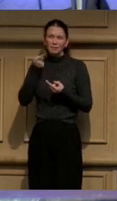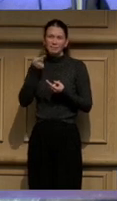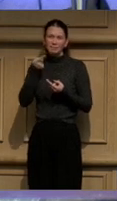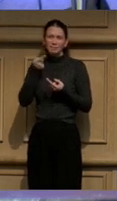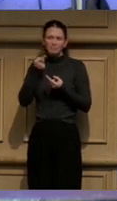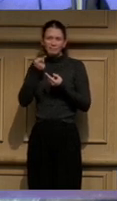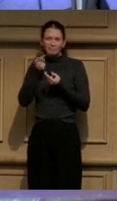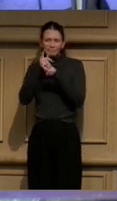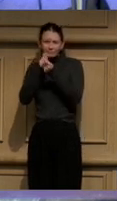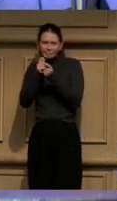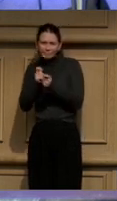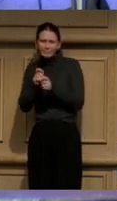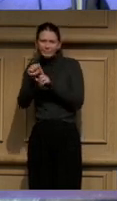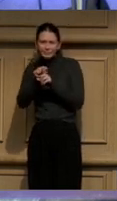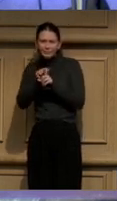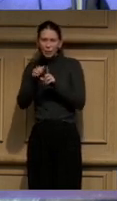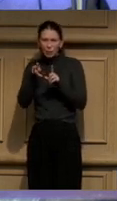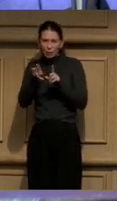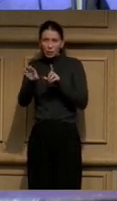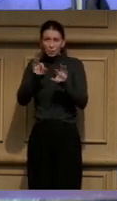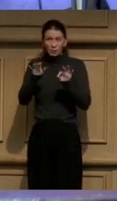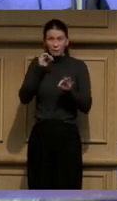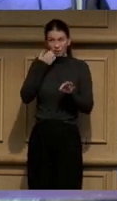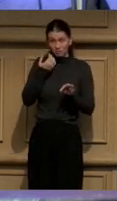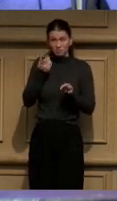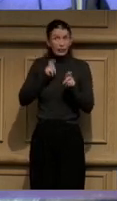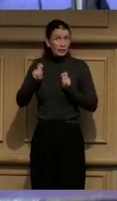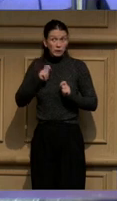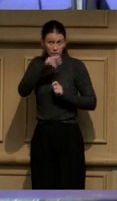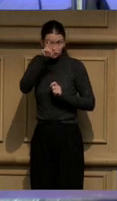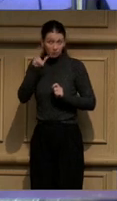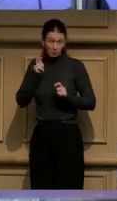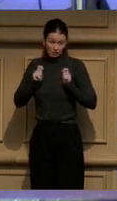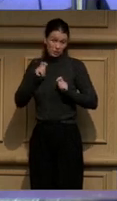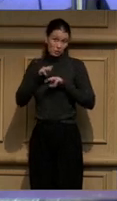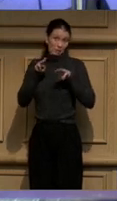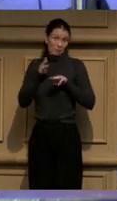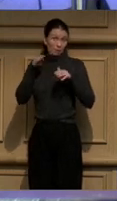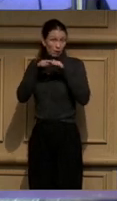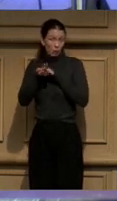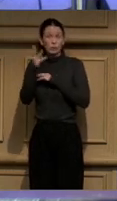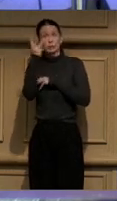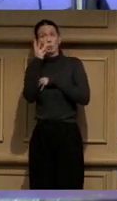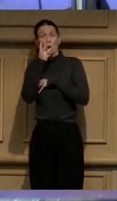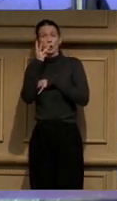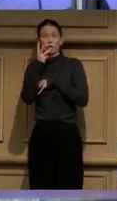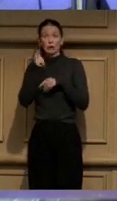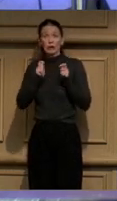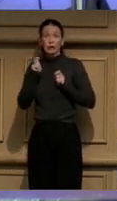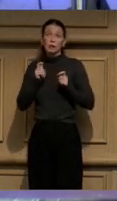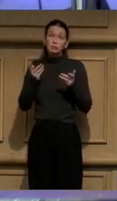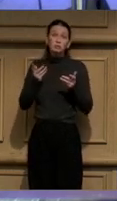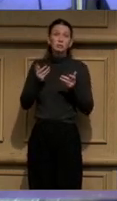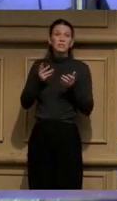theatre now, it's the people who go to the theatre by and large are middle to older middle